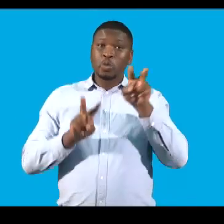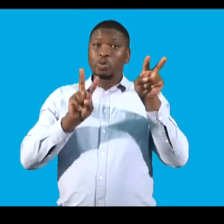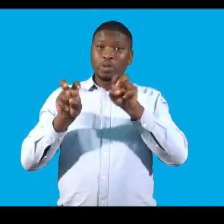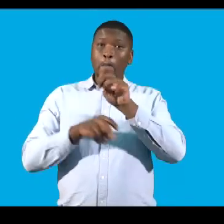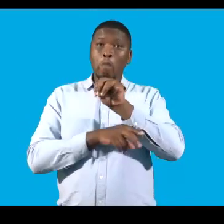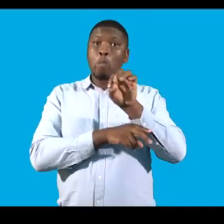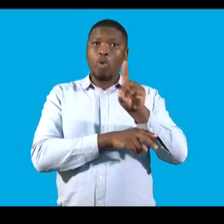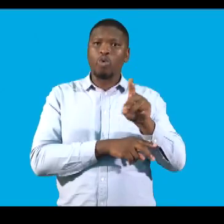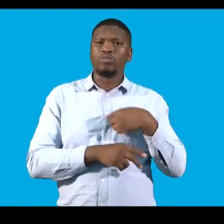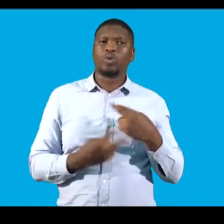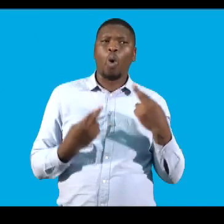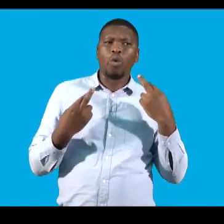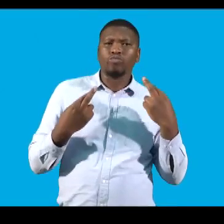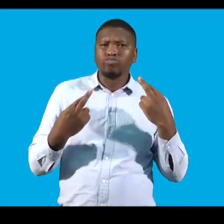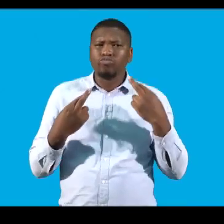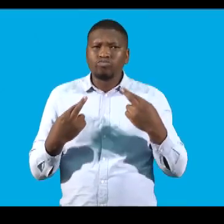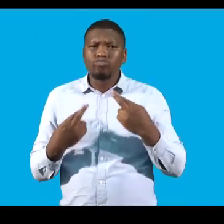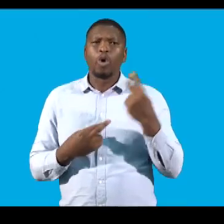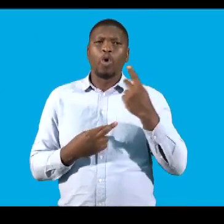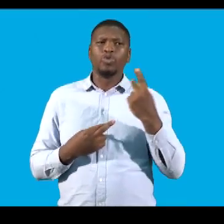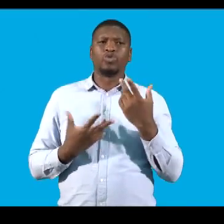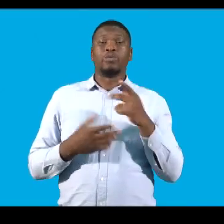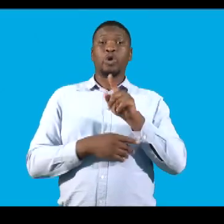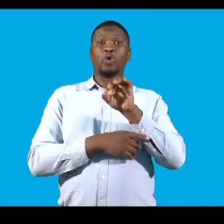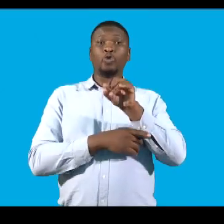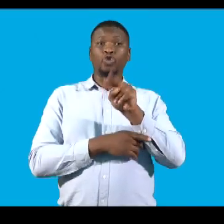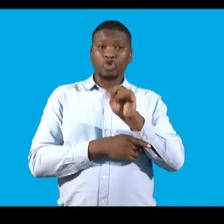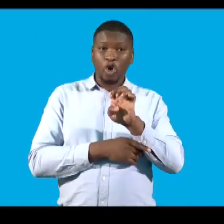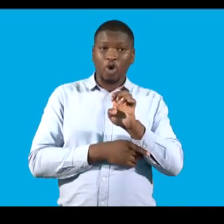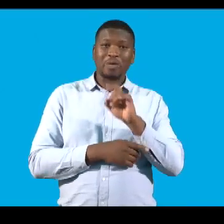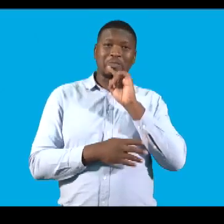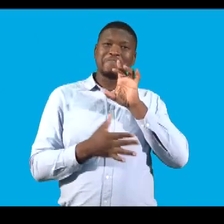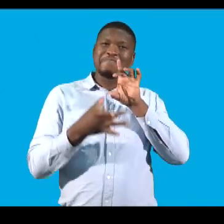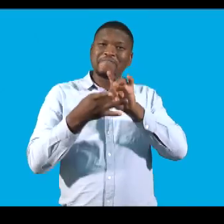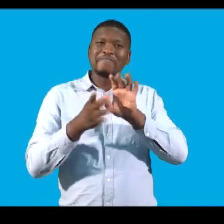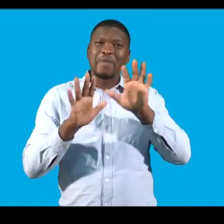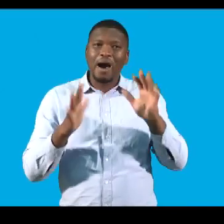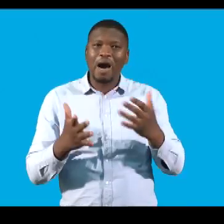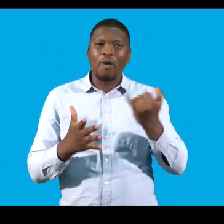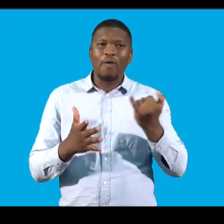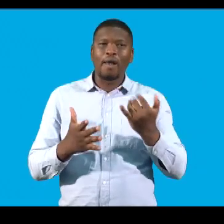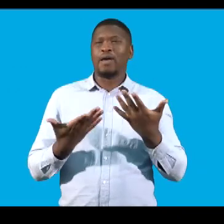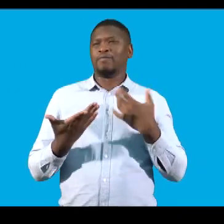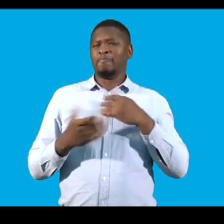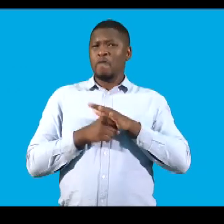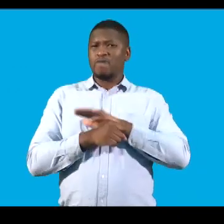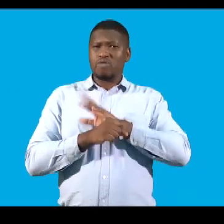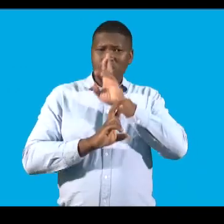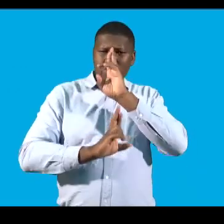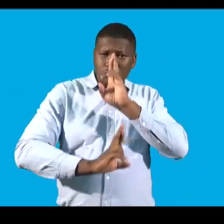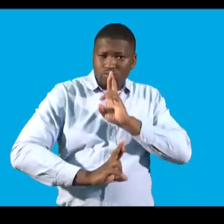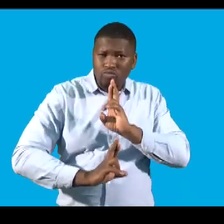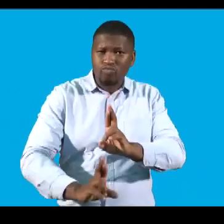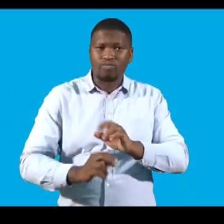tone is one of respect, praise, and reverence. Remember, reverence means utmost